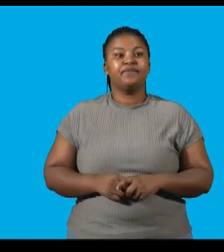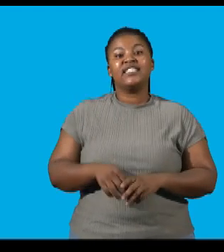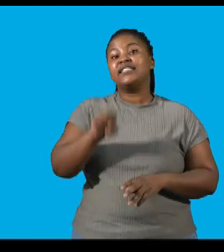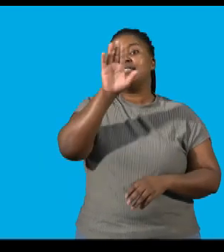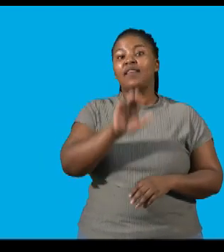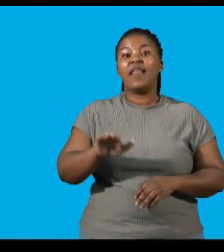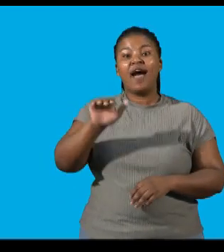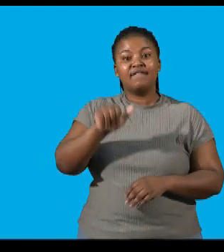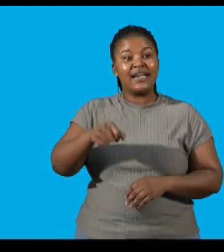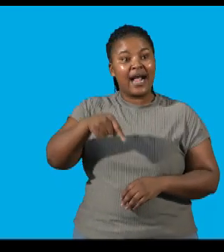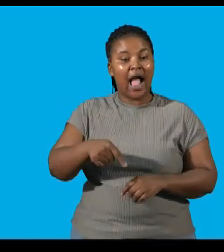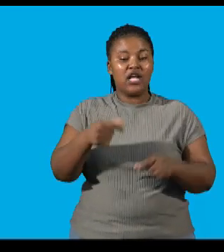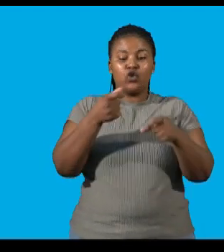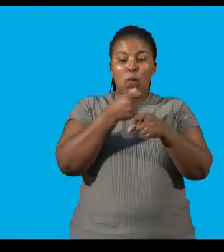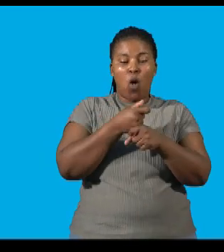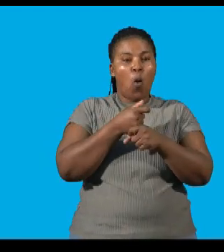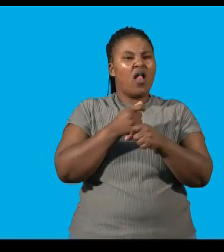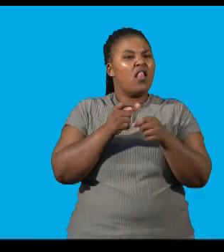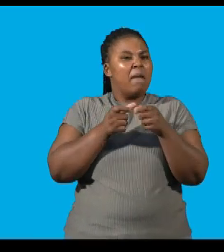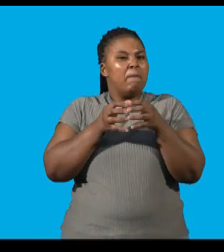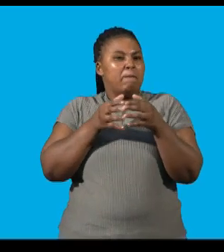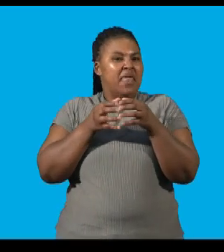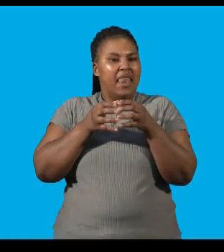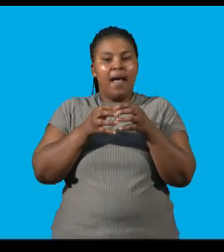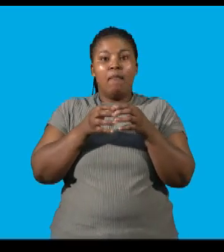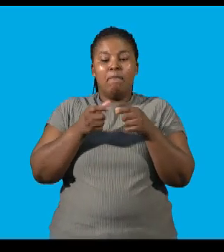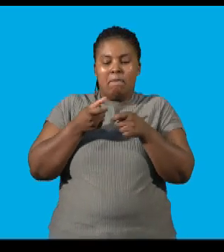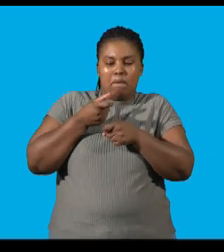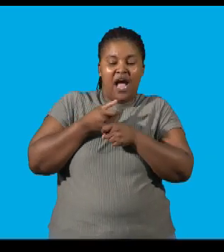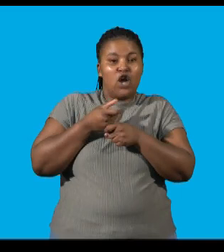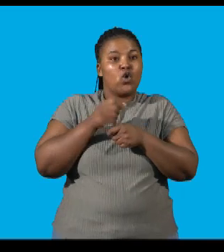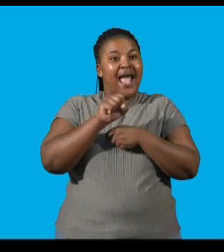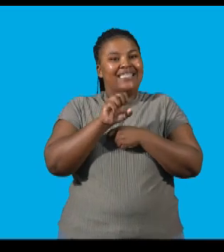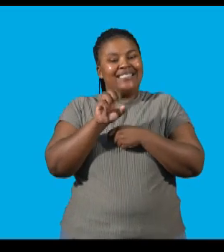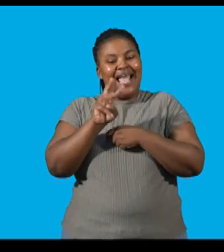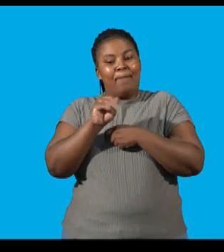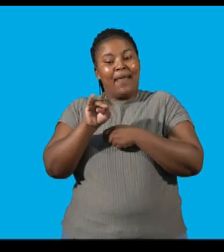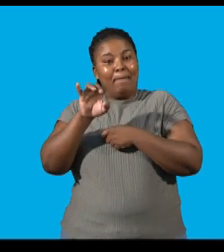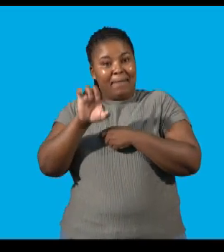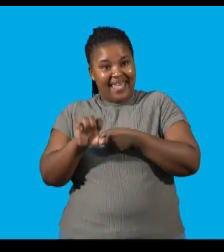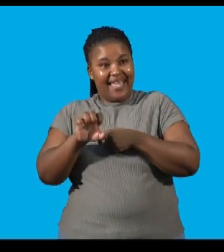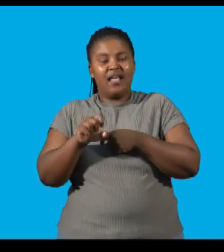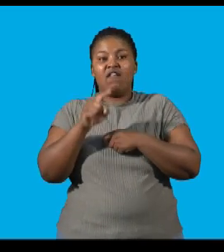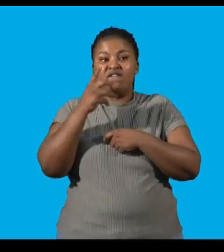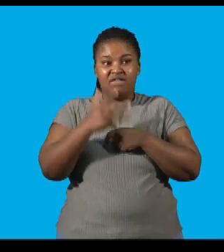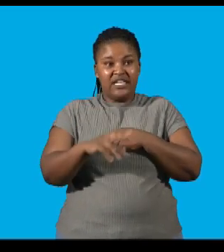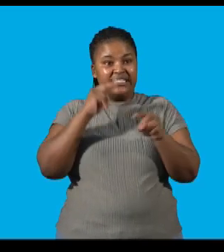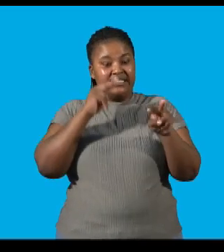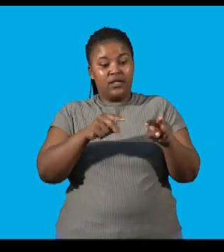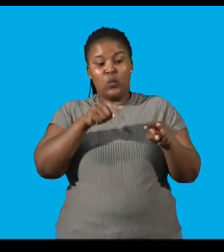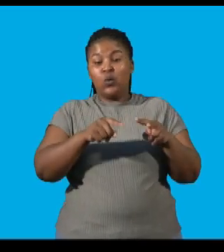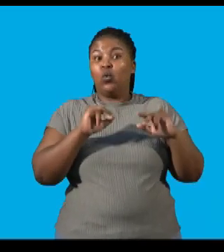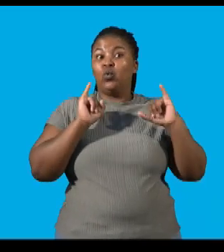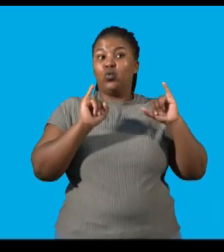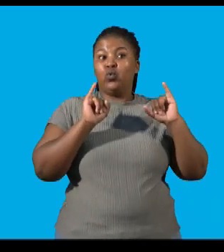South Africa, small, medium, and micro enterprises, the SMMEs, have been recognized as the